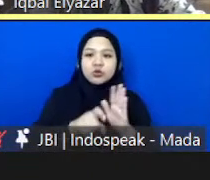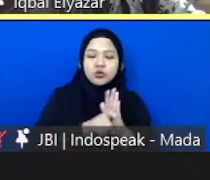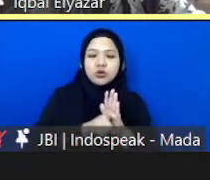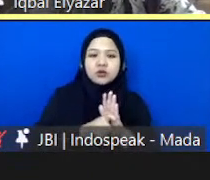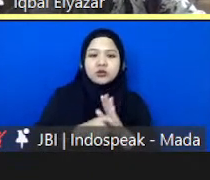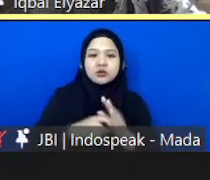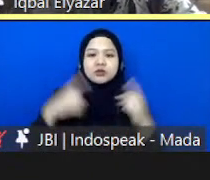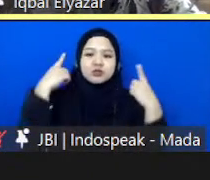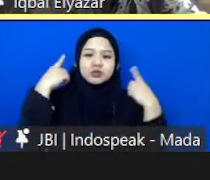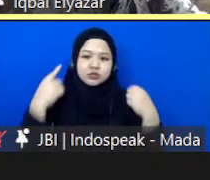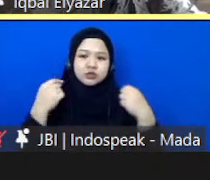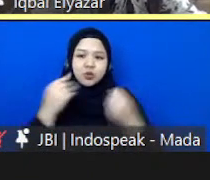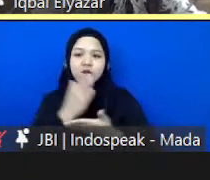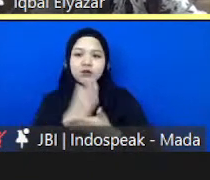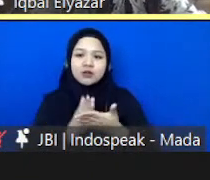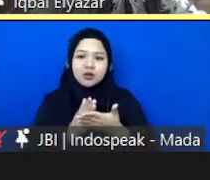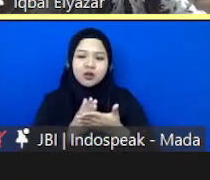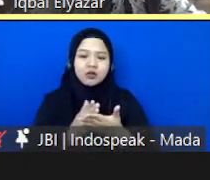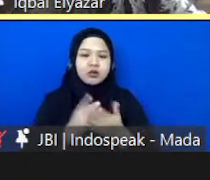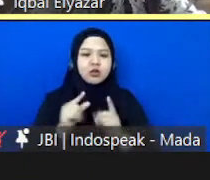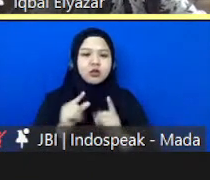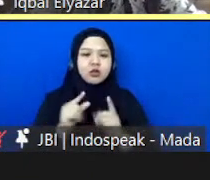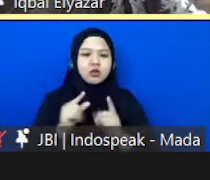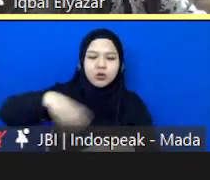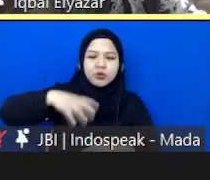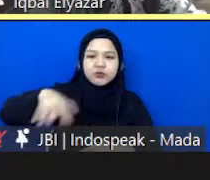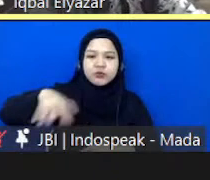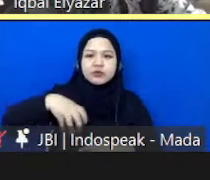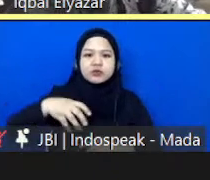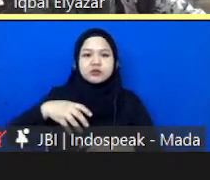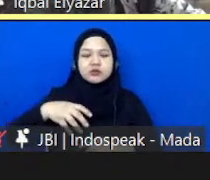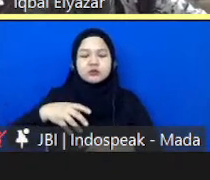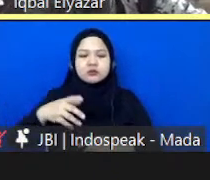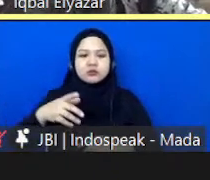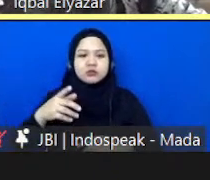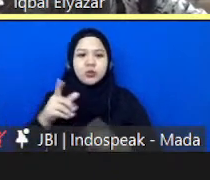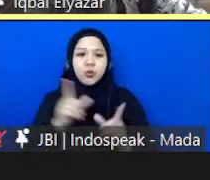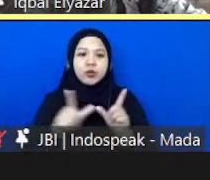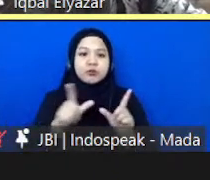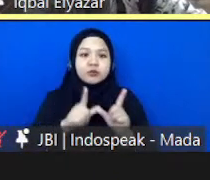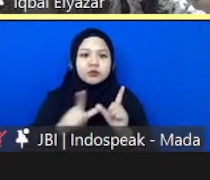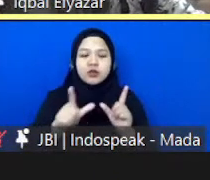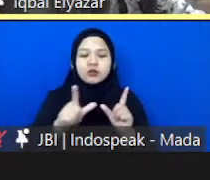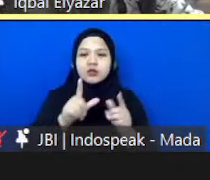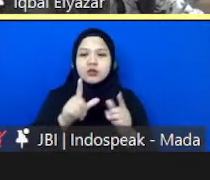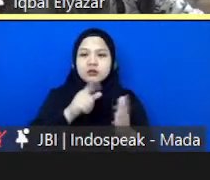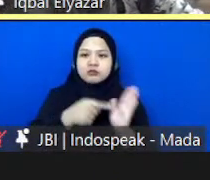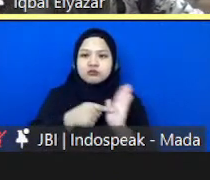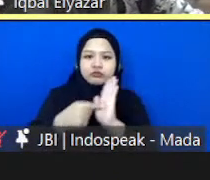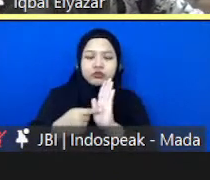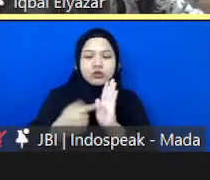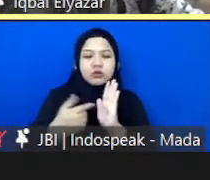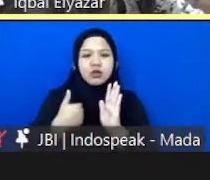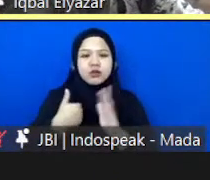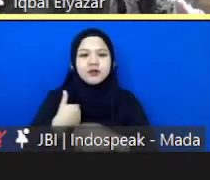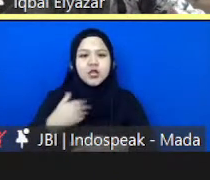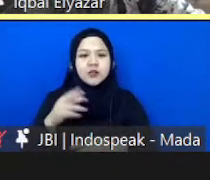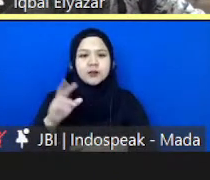Java, the provincial websites reported about